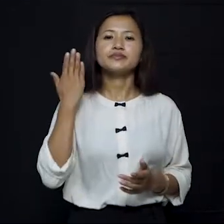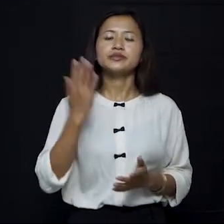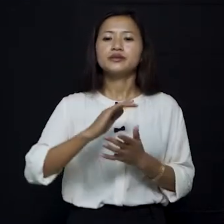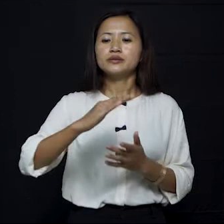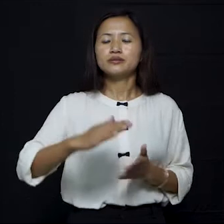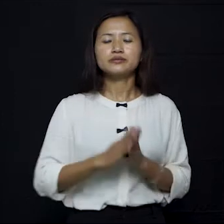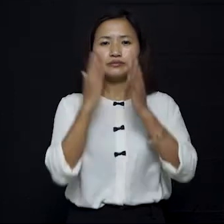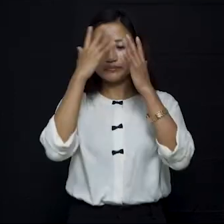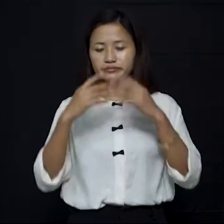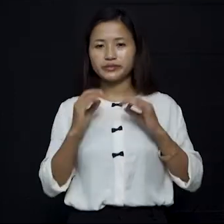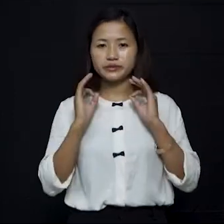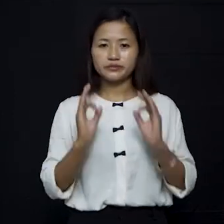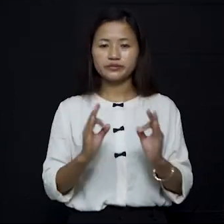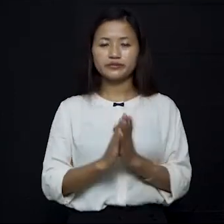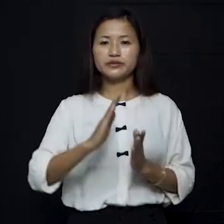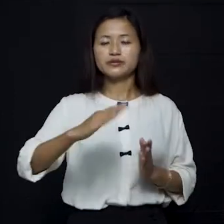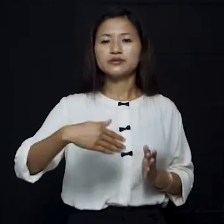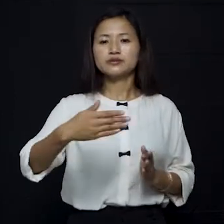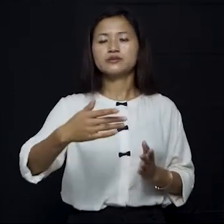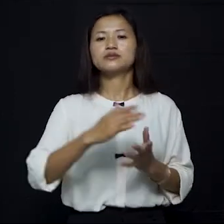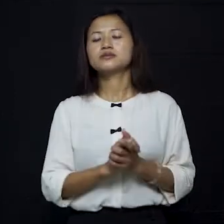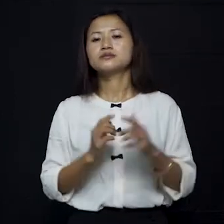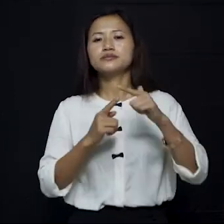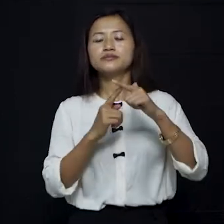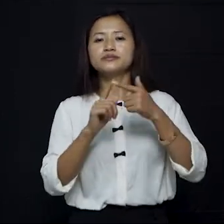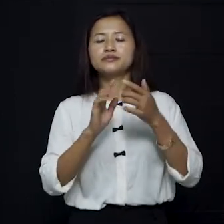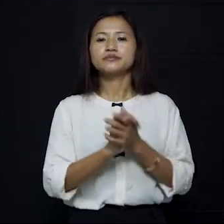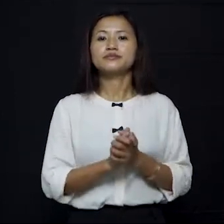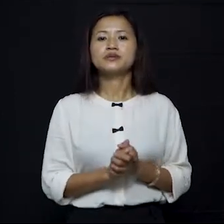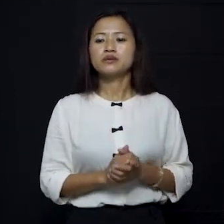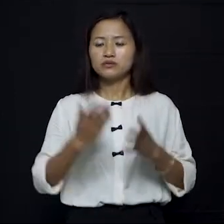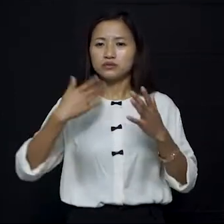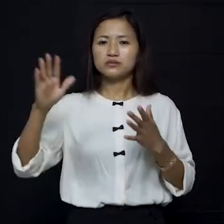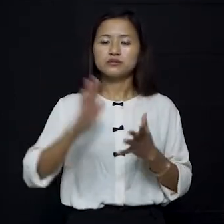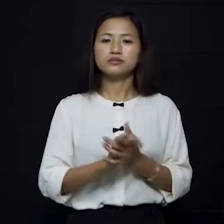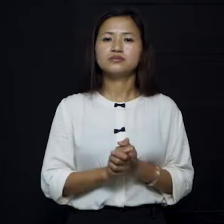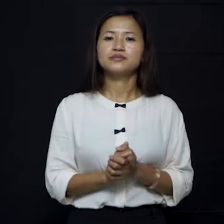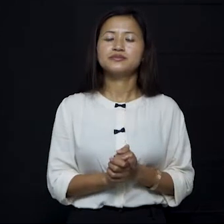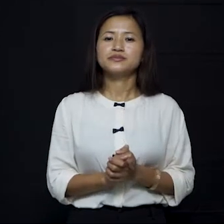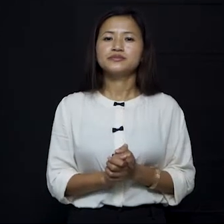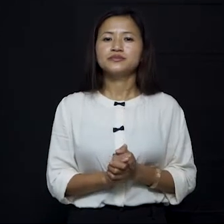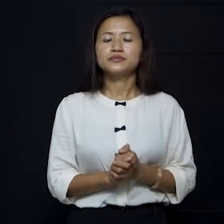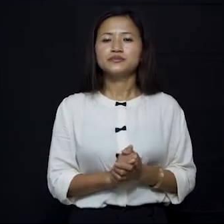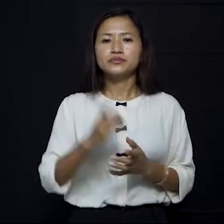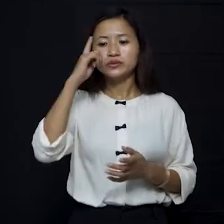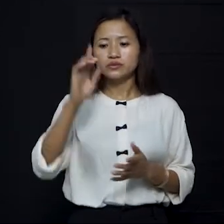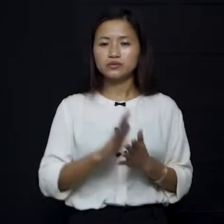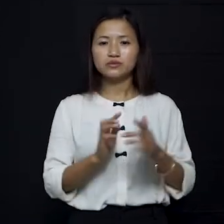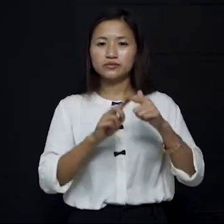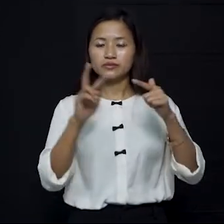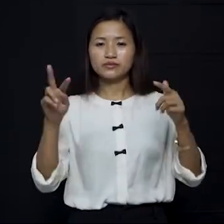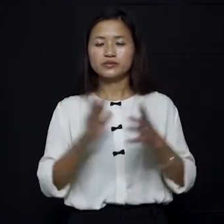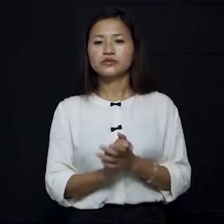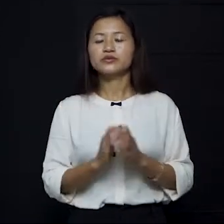we have he had gone to school. That means he had already gone, okay? So for those type of things,